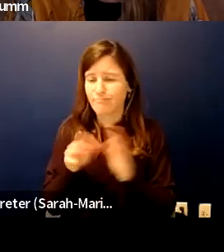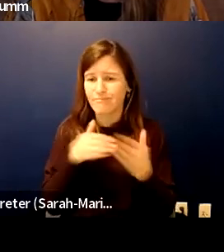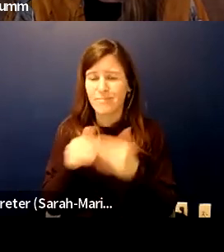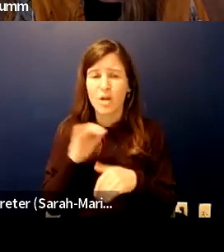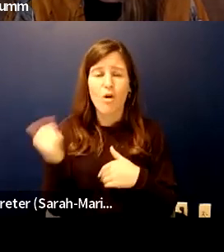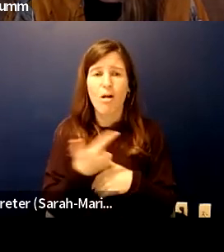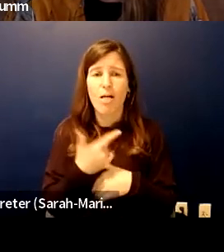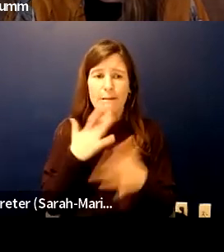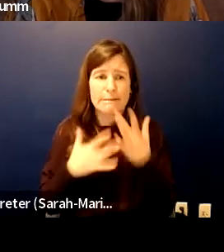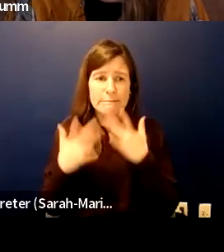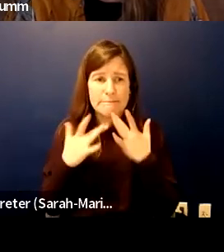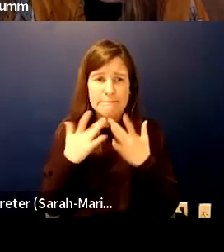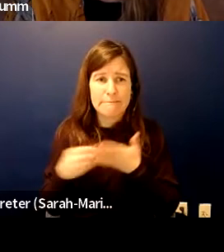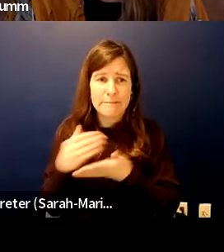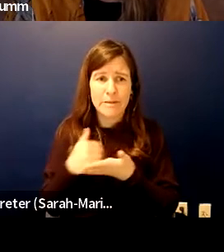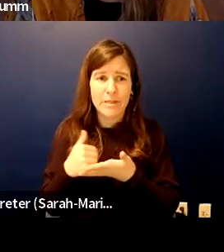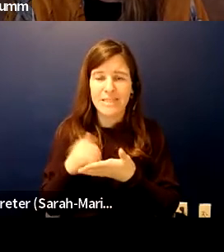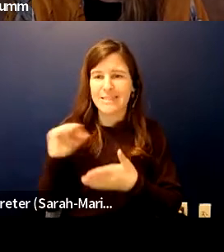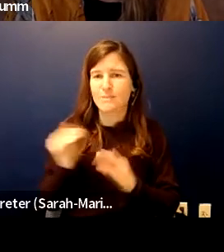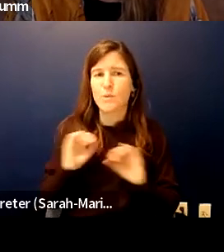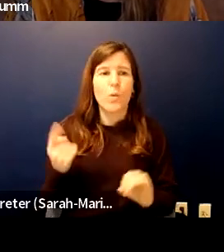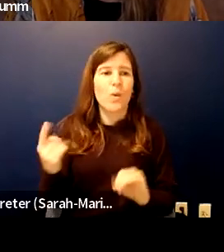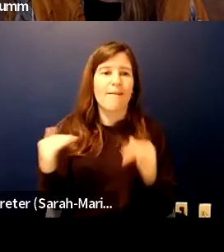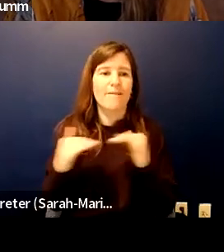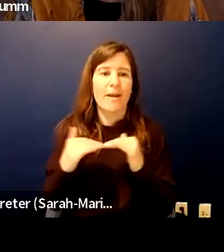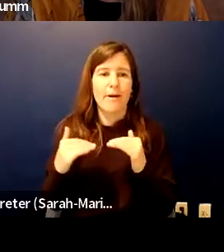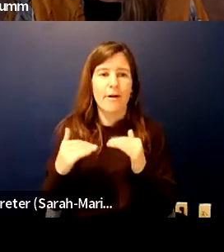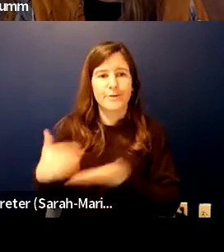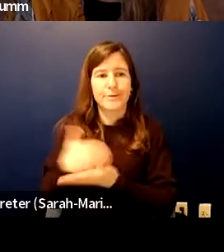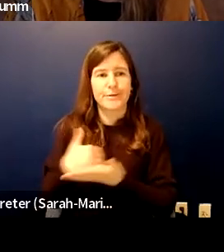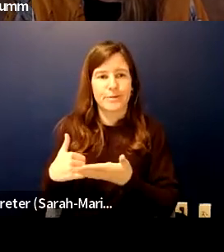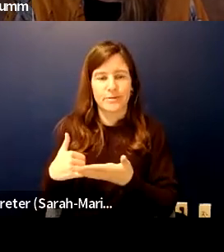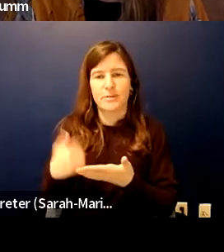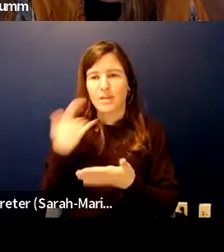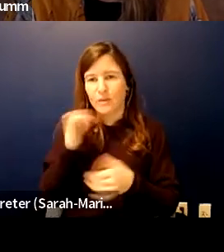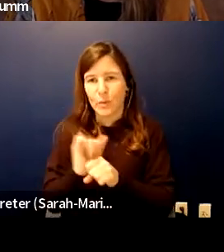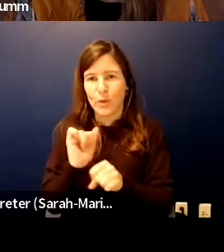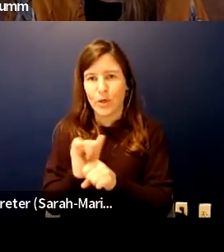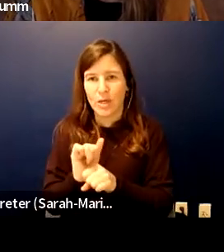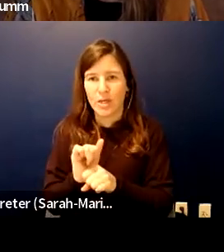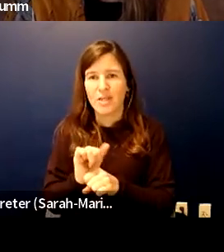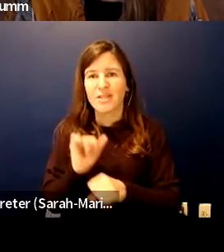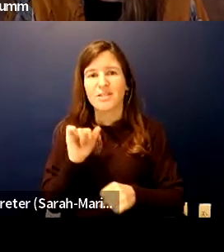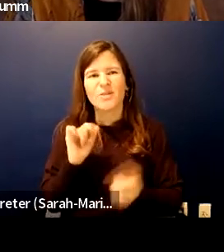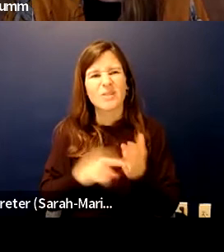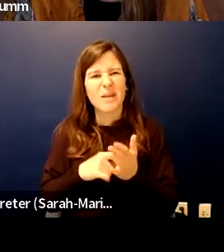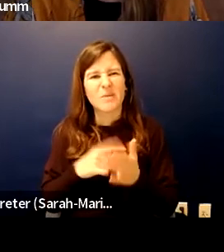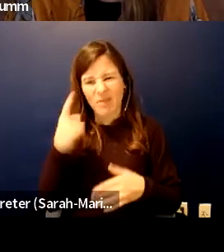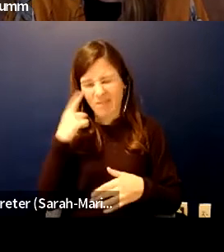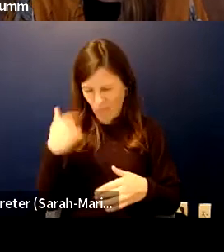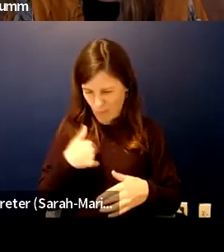there is a sense that no one is getting a fair deal. And therefore what you kind of look at your own deal and said, oh, that's not a fair deal.